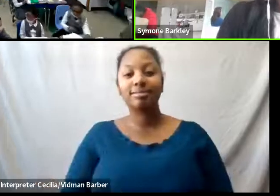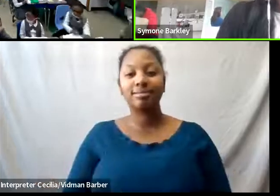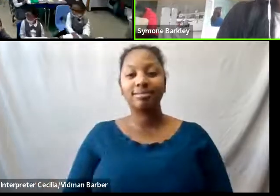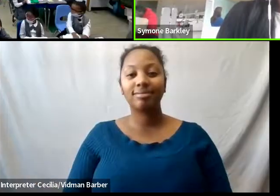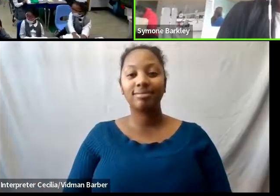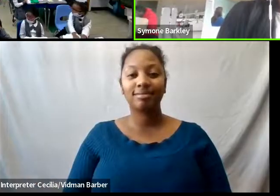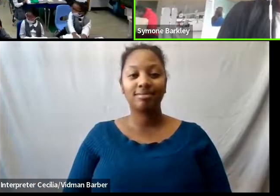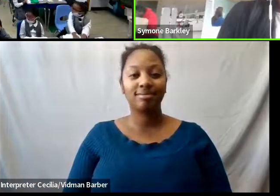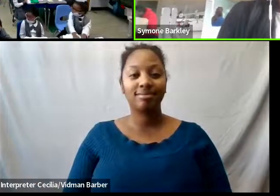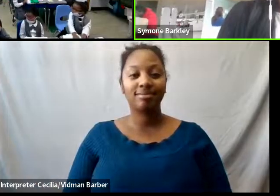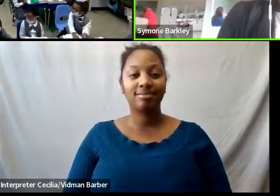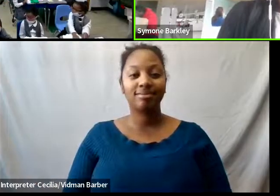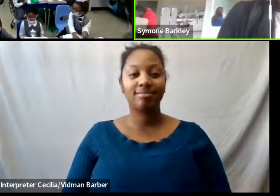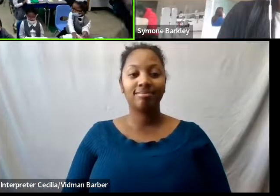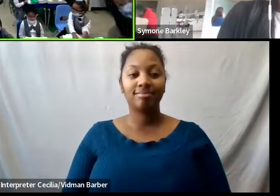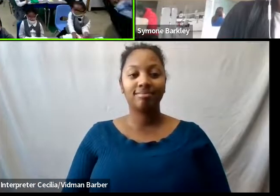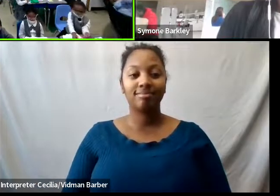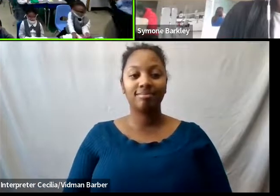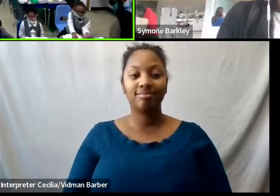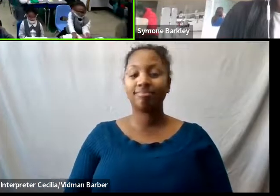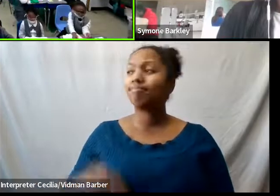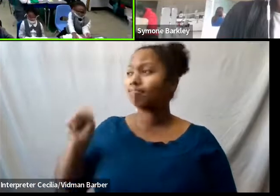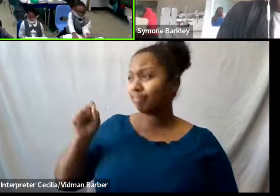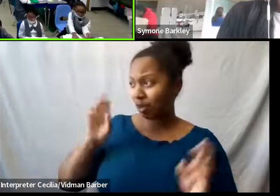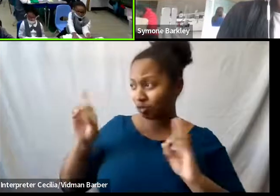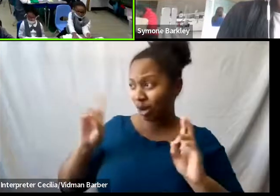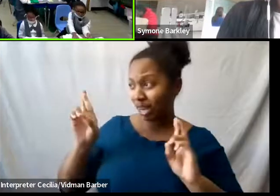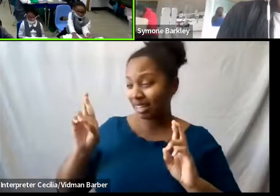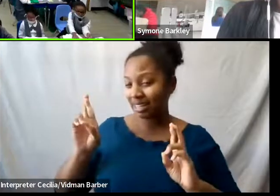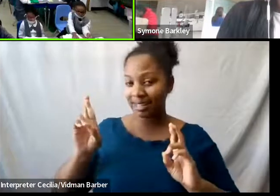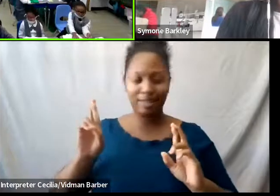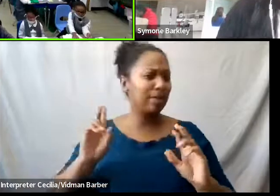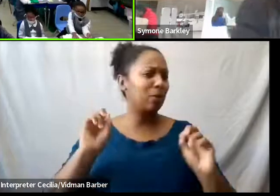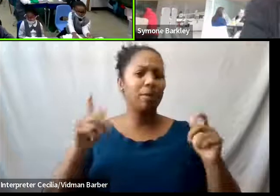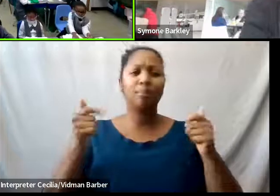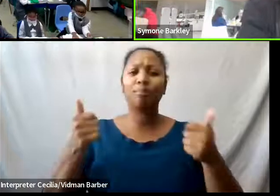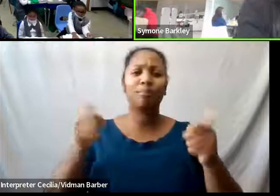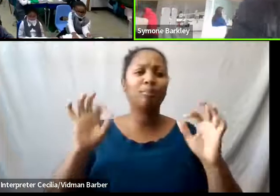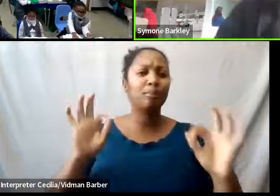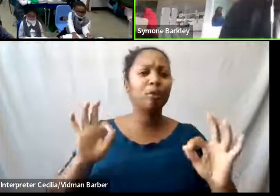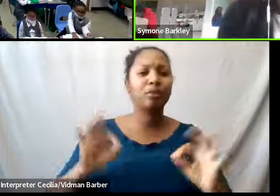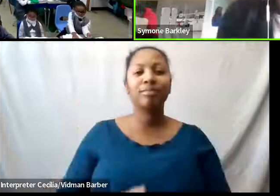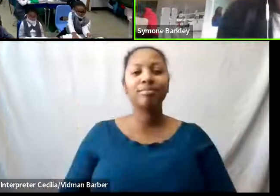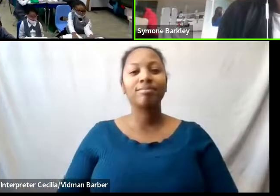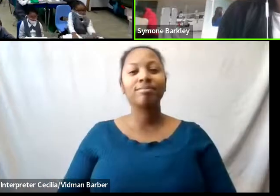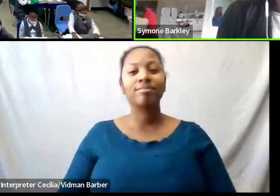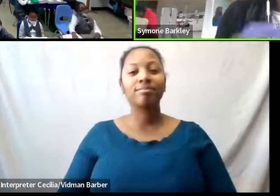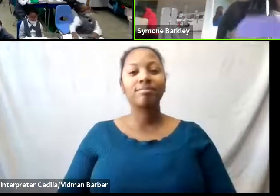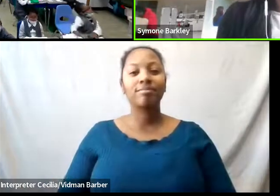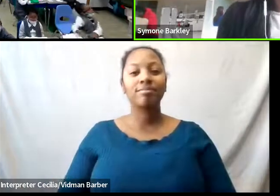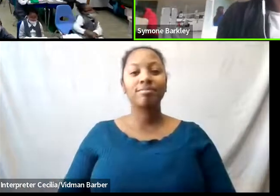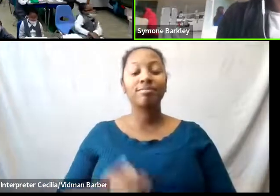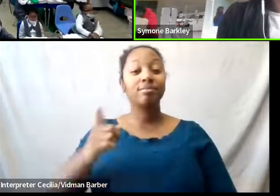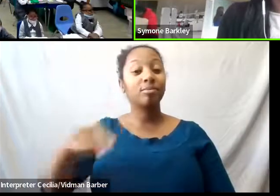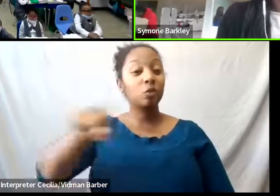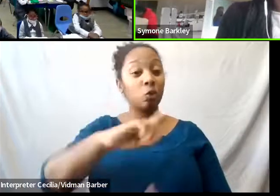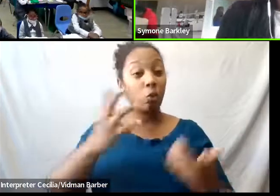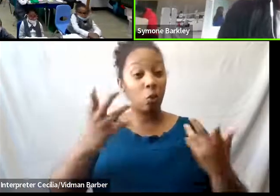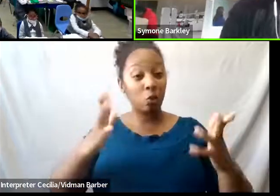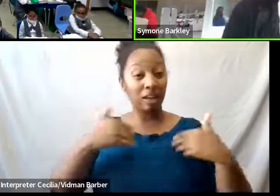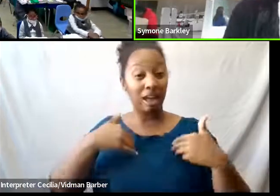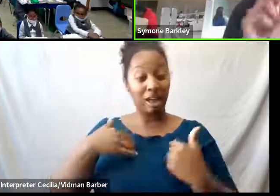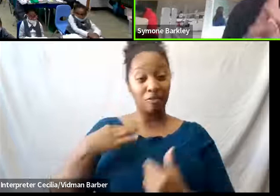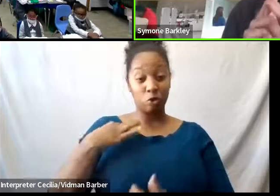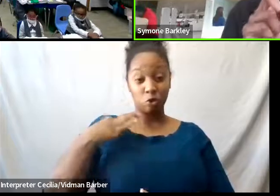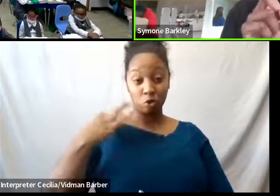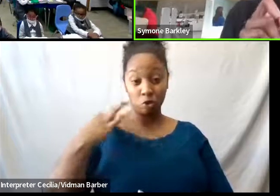Ready? We're ready. Okay, ready. So, everyone, you do have your shirts and you have scissors.